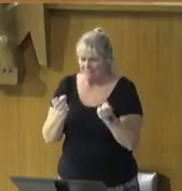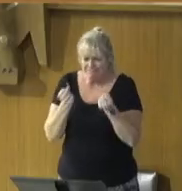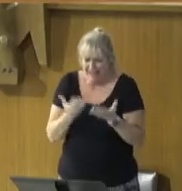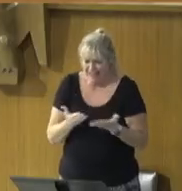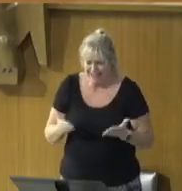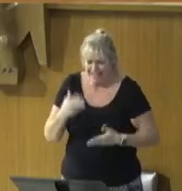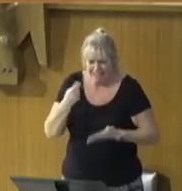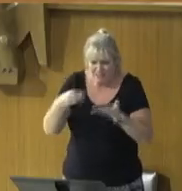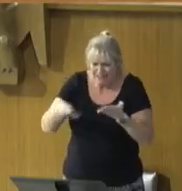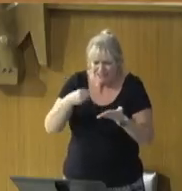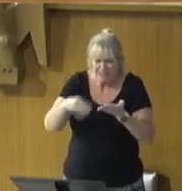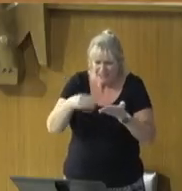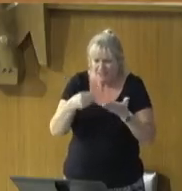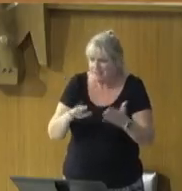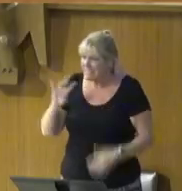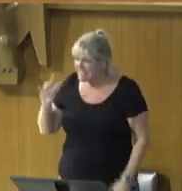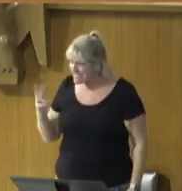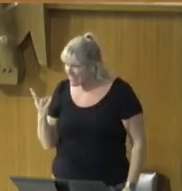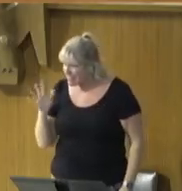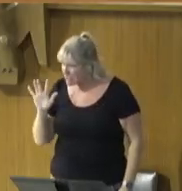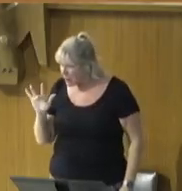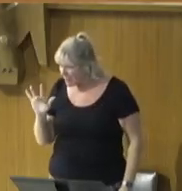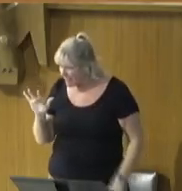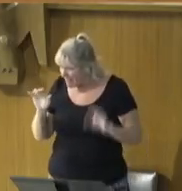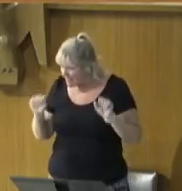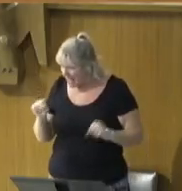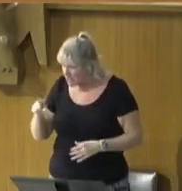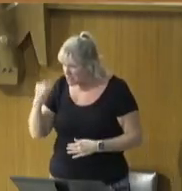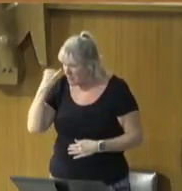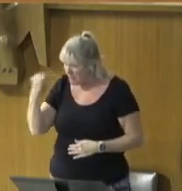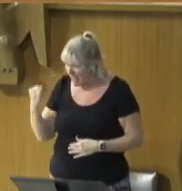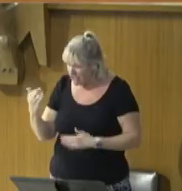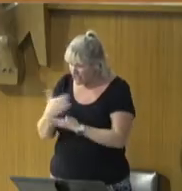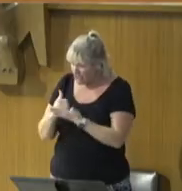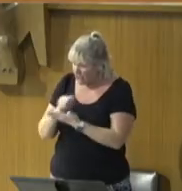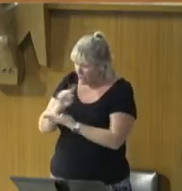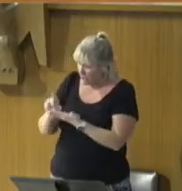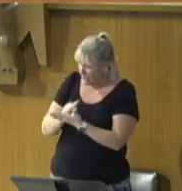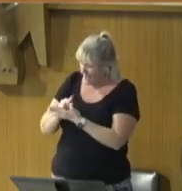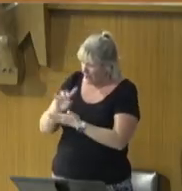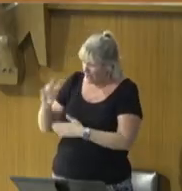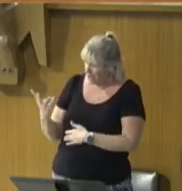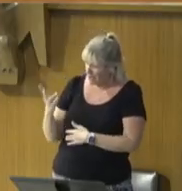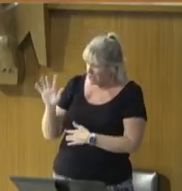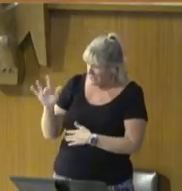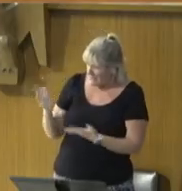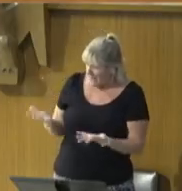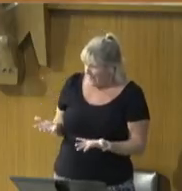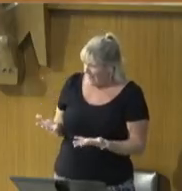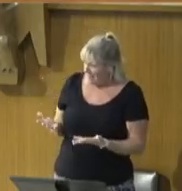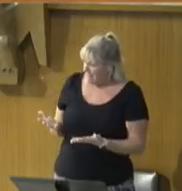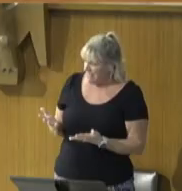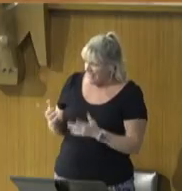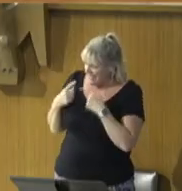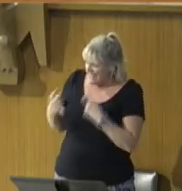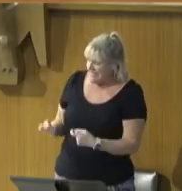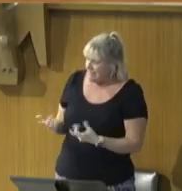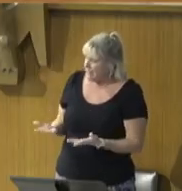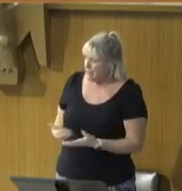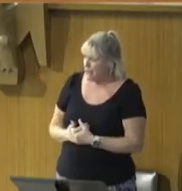over. Can you imagine making $7.25 an hour? It's criminal. It's sinful.